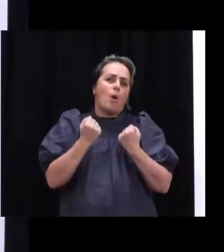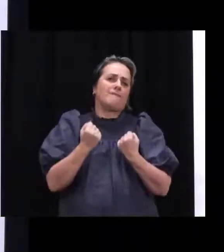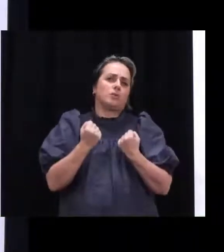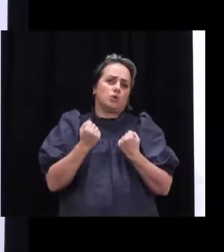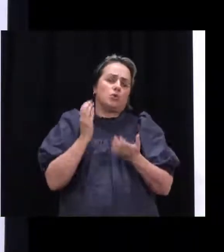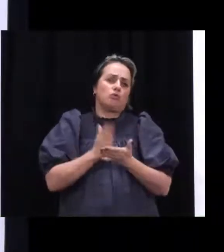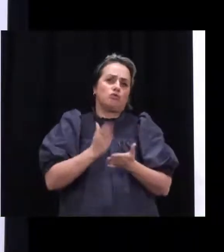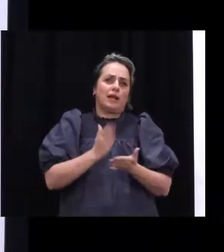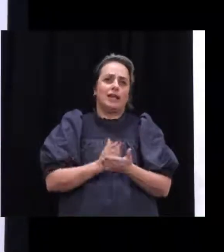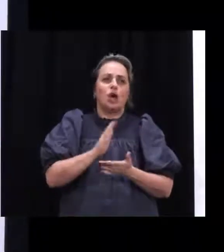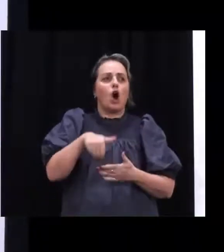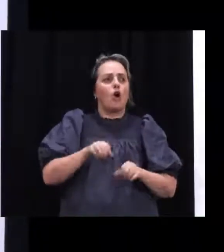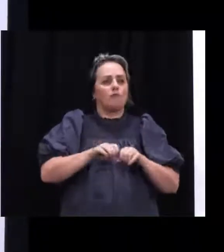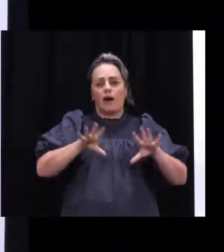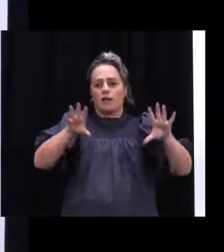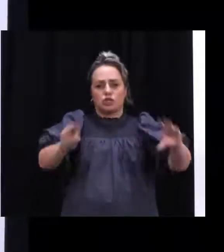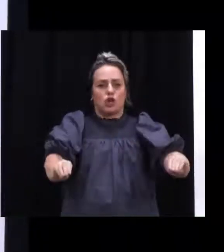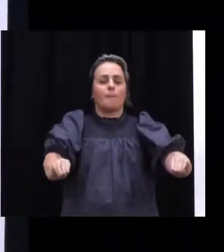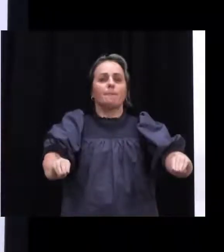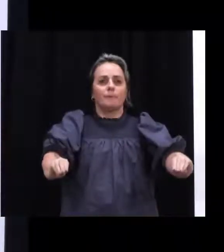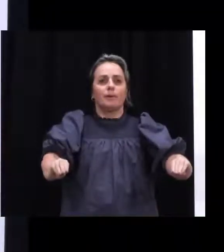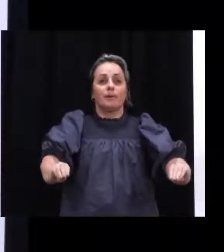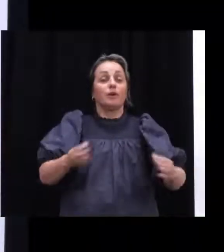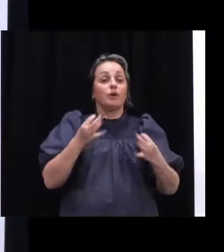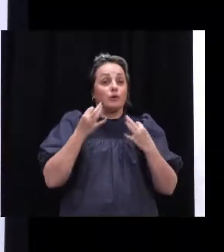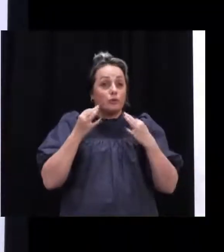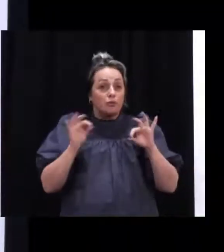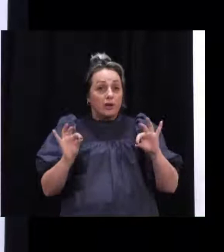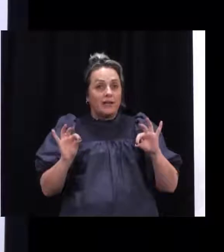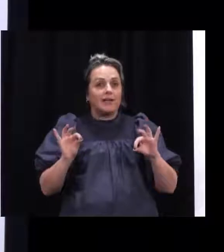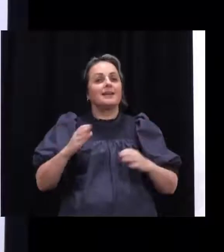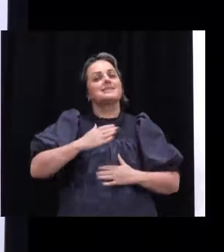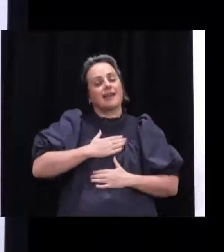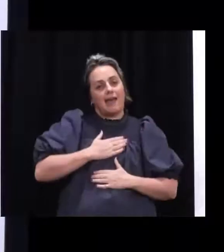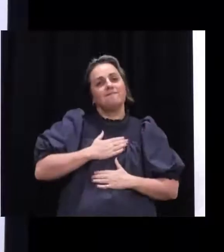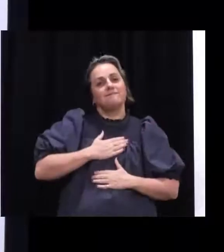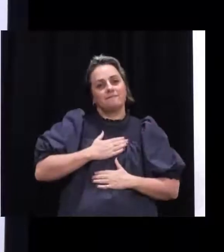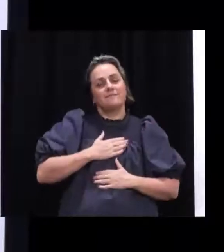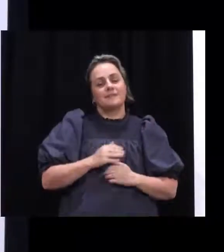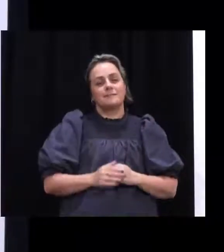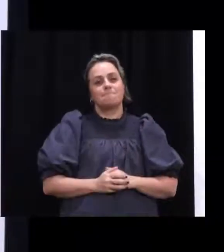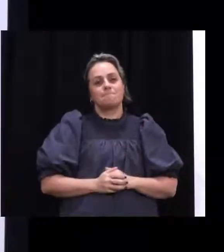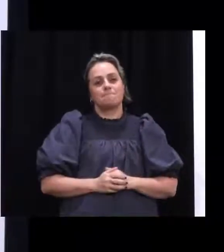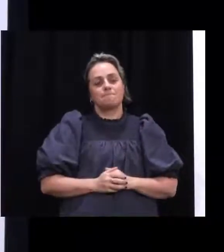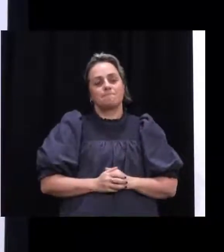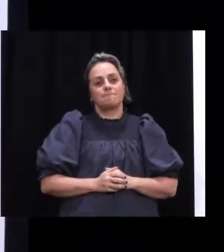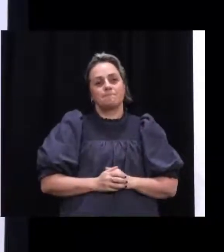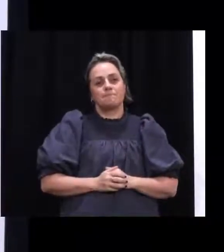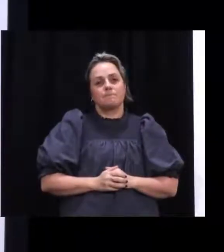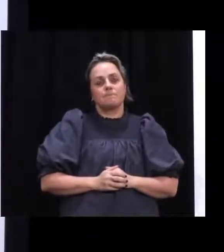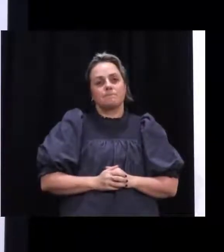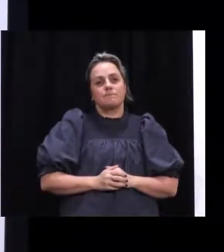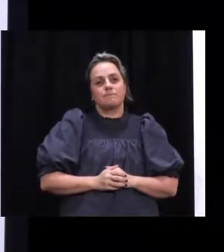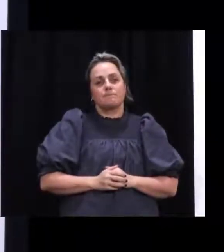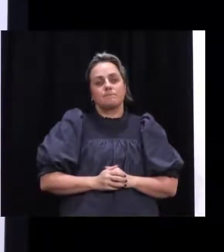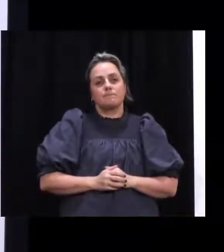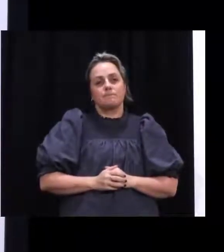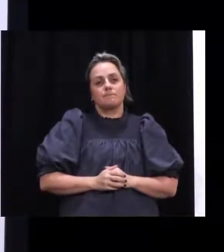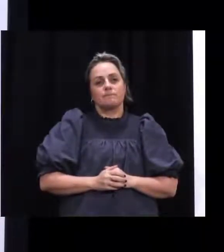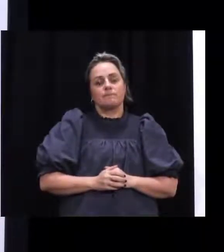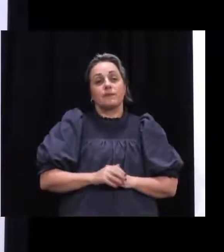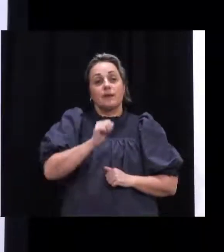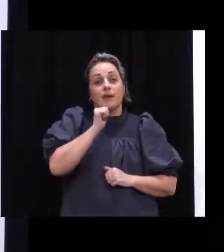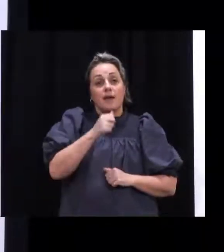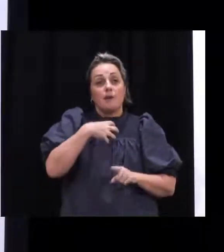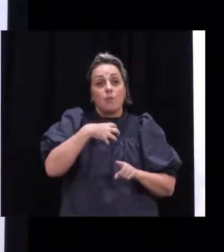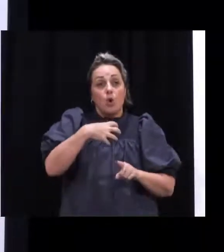against COVID-19. They are completely free and they are safe. The highest possible uptake is the best way for us to